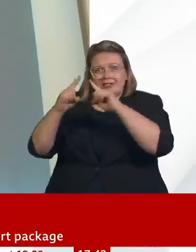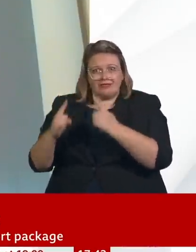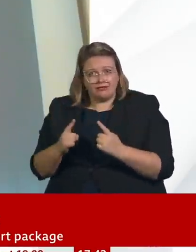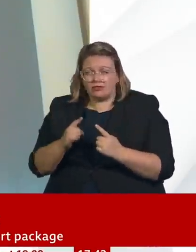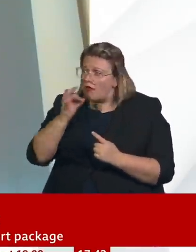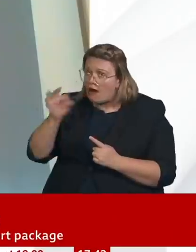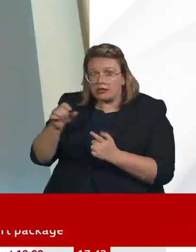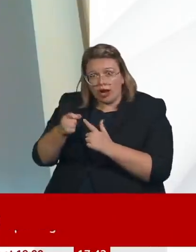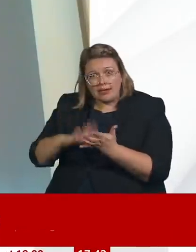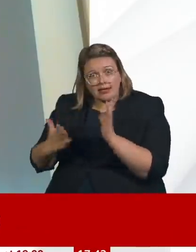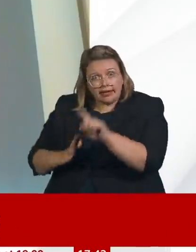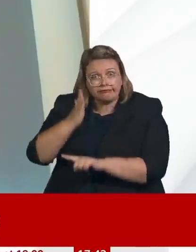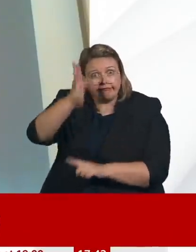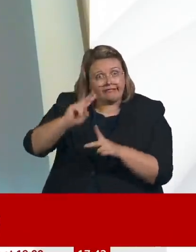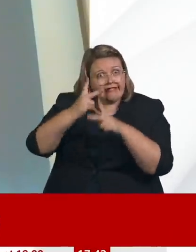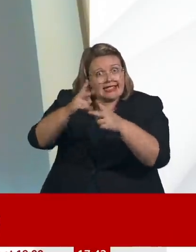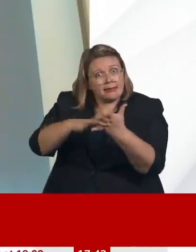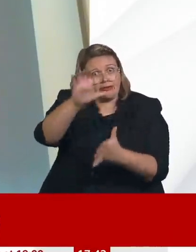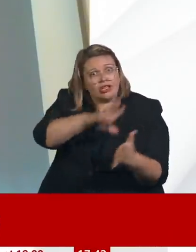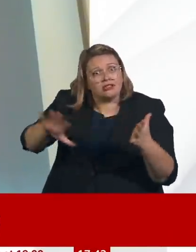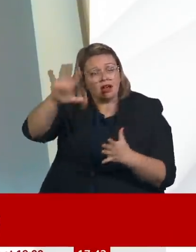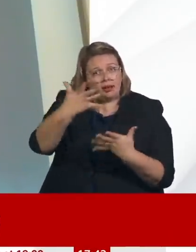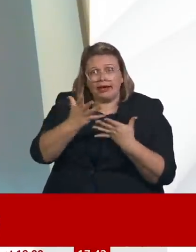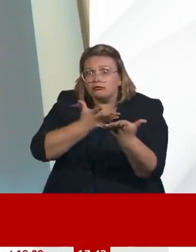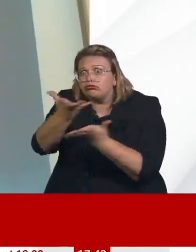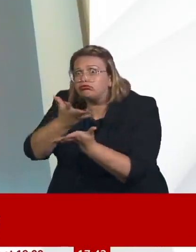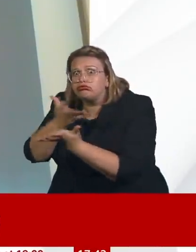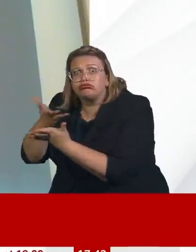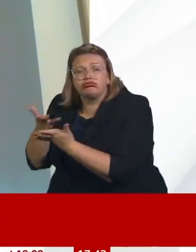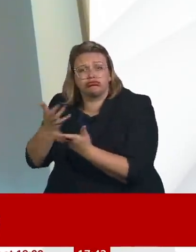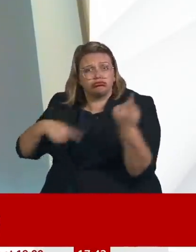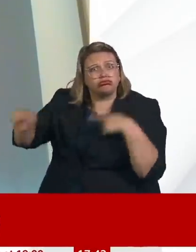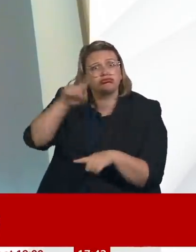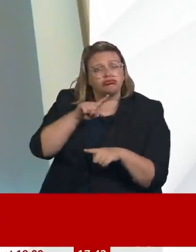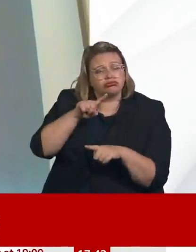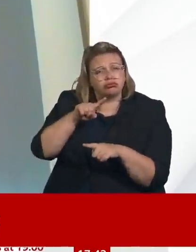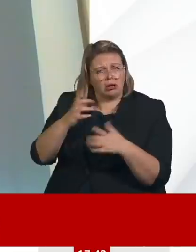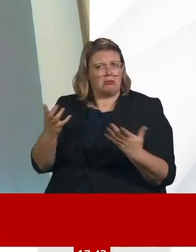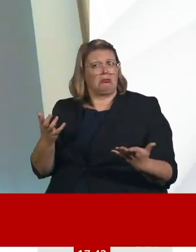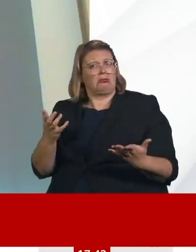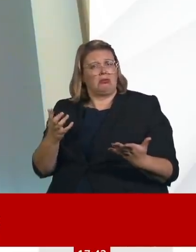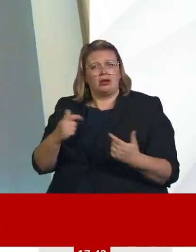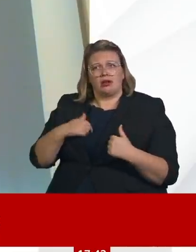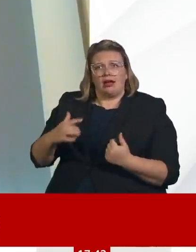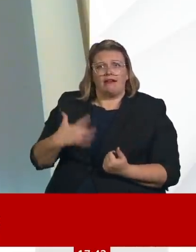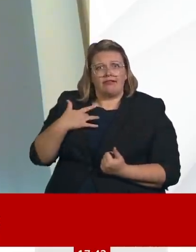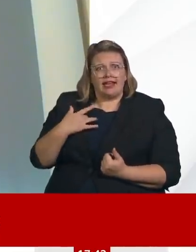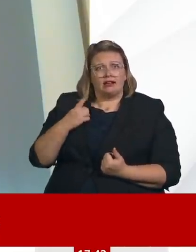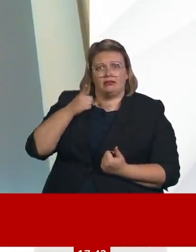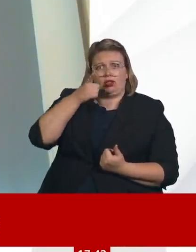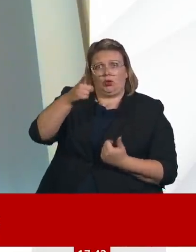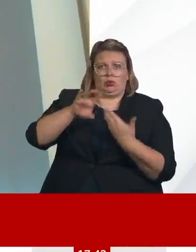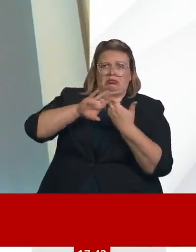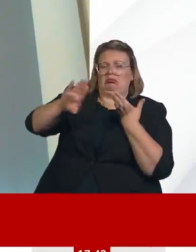at any point to speak to people about what this has been like for them? Do you think you owe them an apology? And do you think there's any connection between that approach and our current high